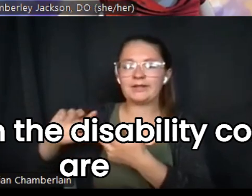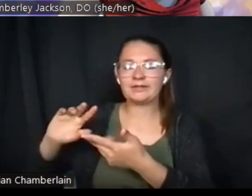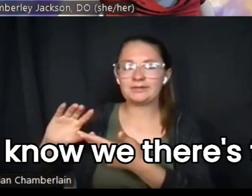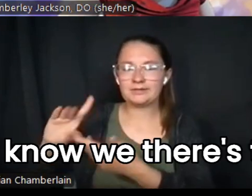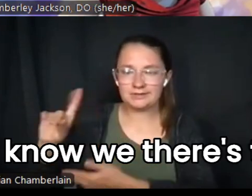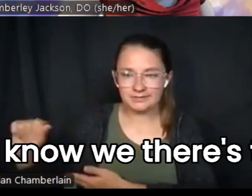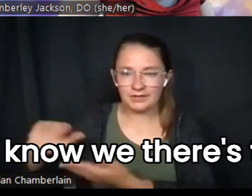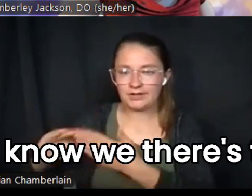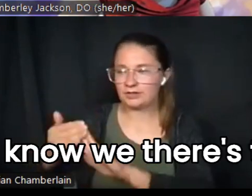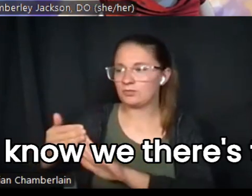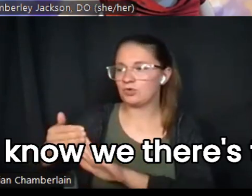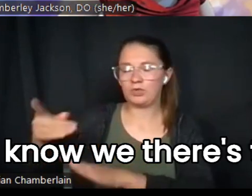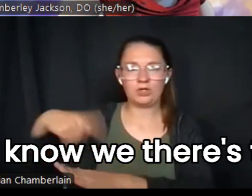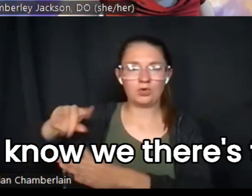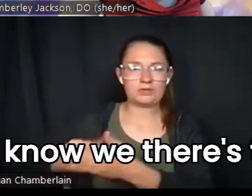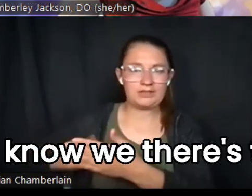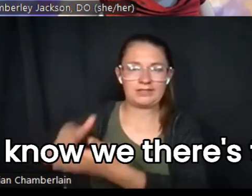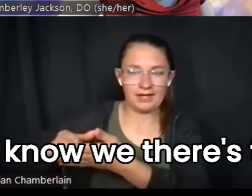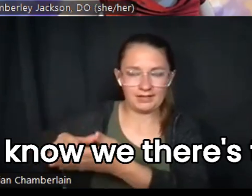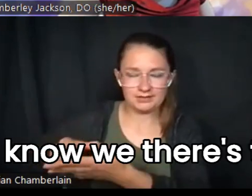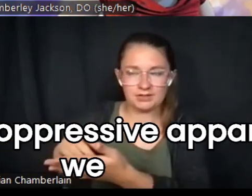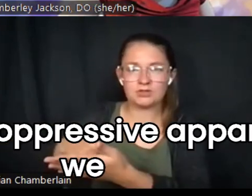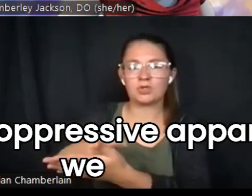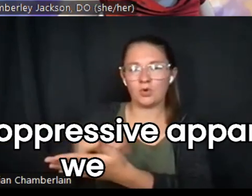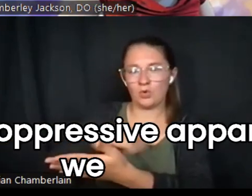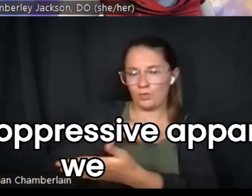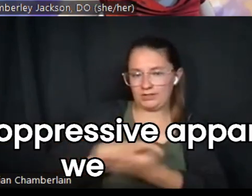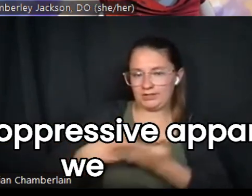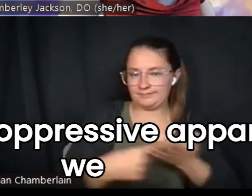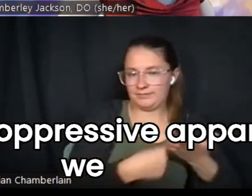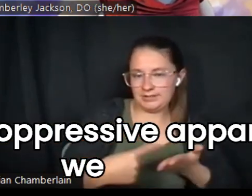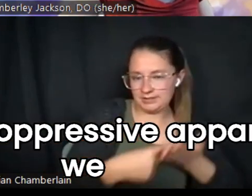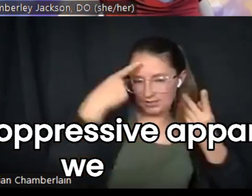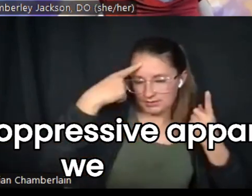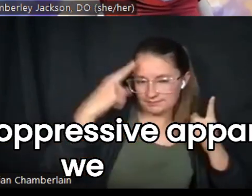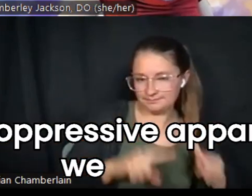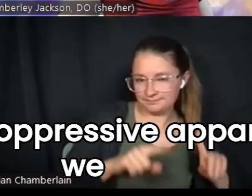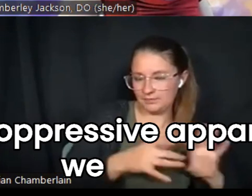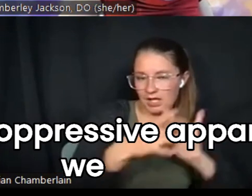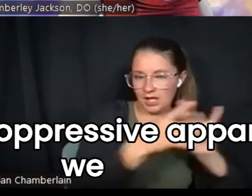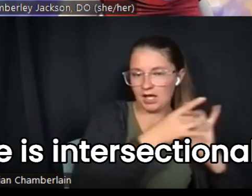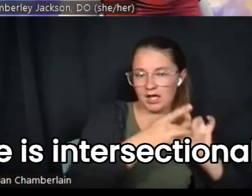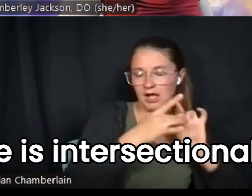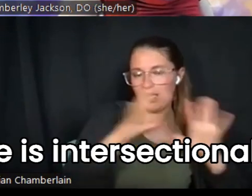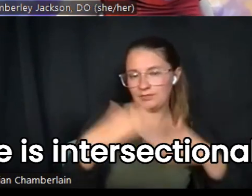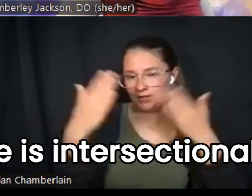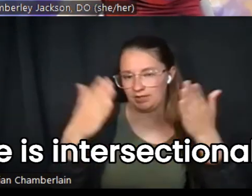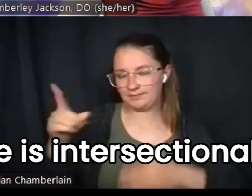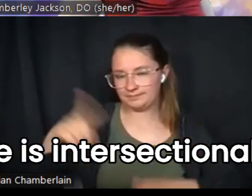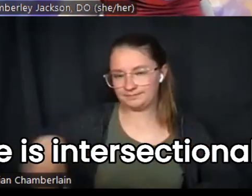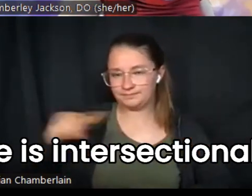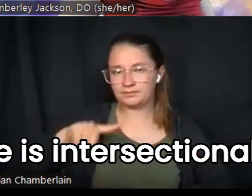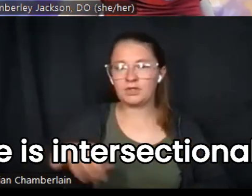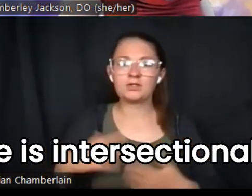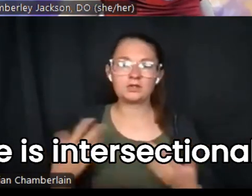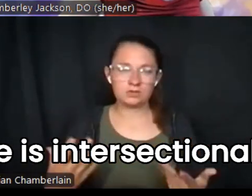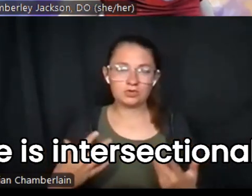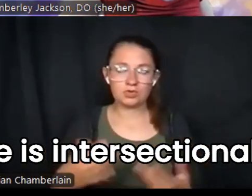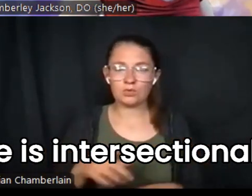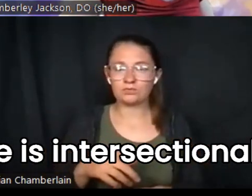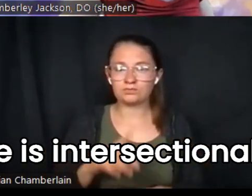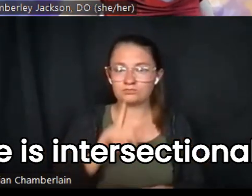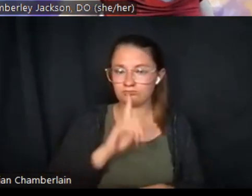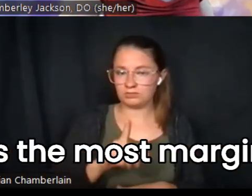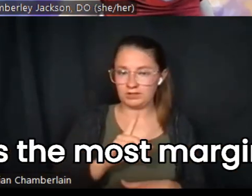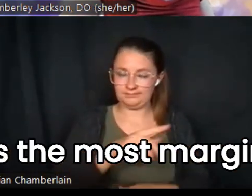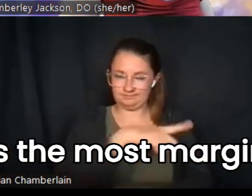are. And so, there's the apparatus, the oppressive apparatus that we have is intersectional.